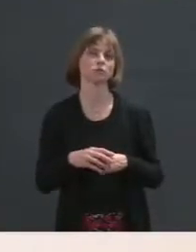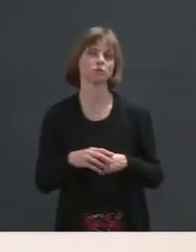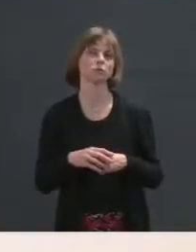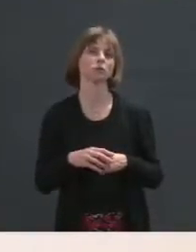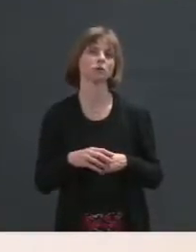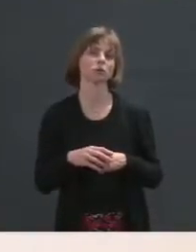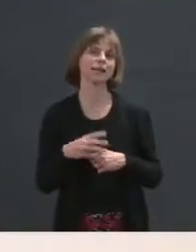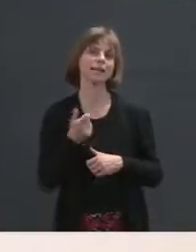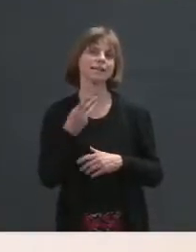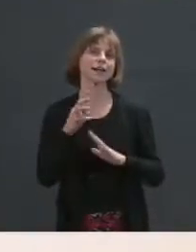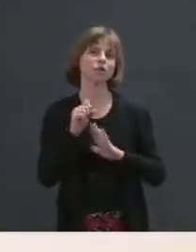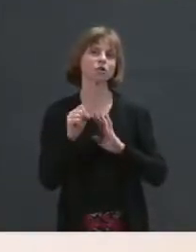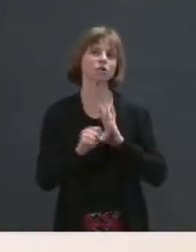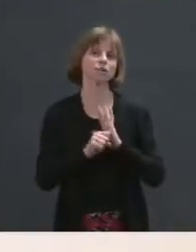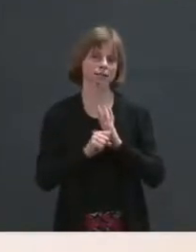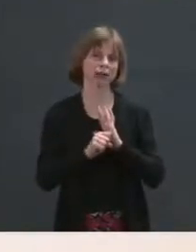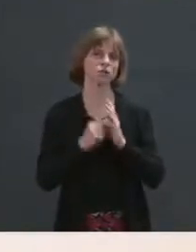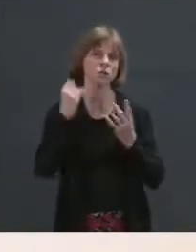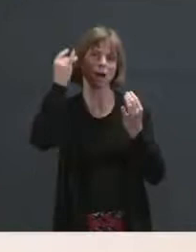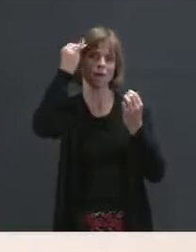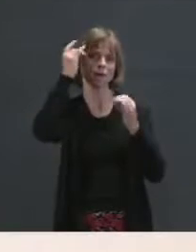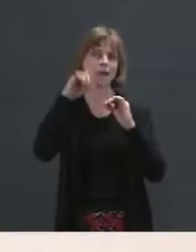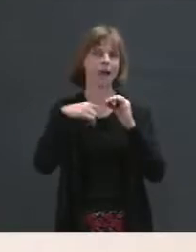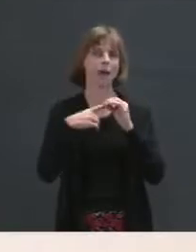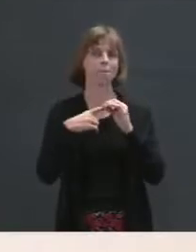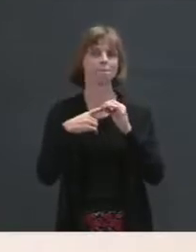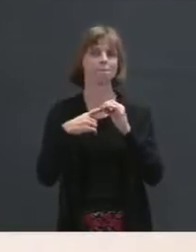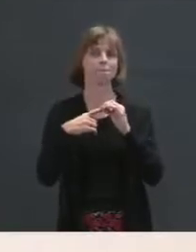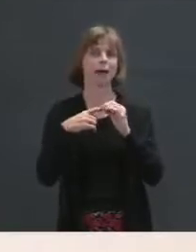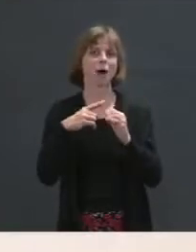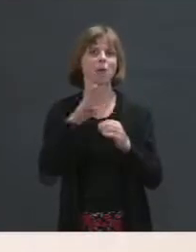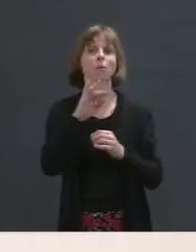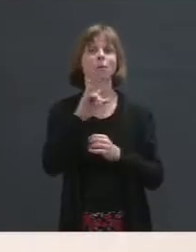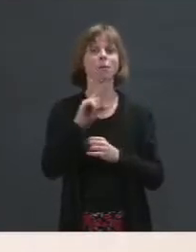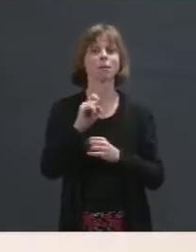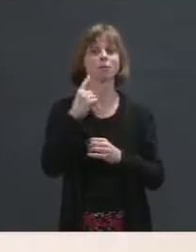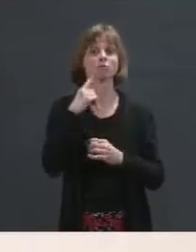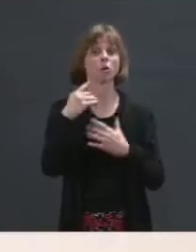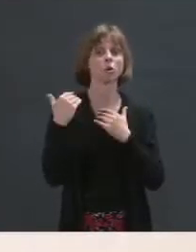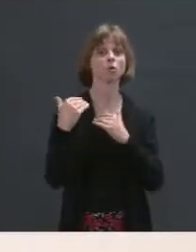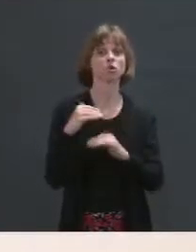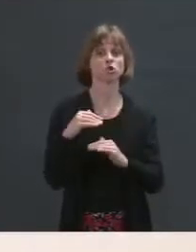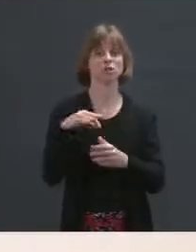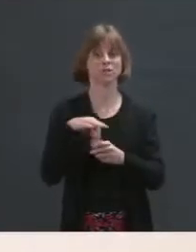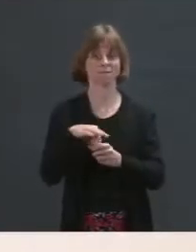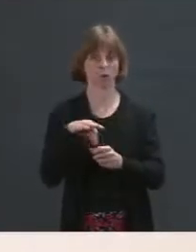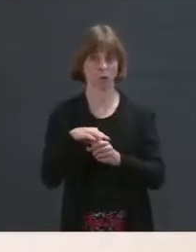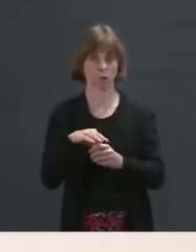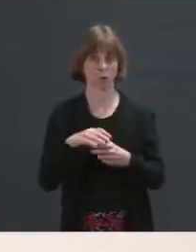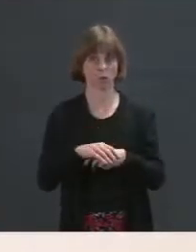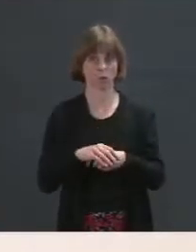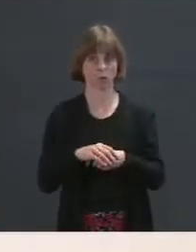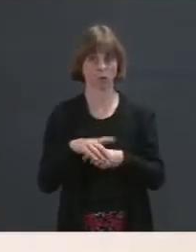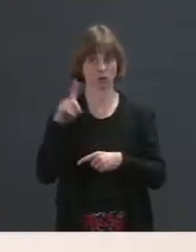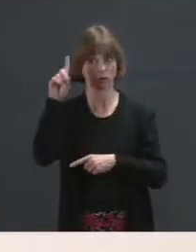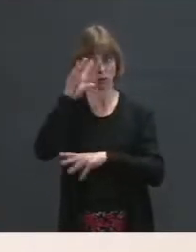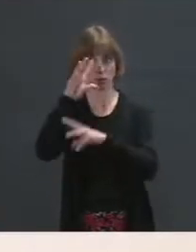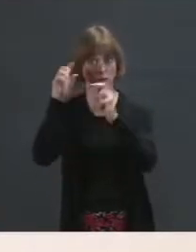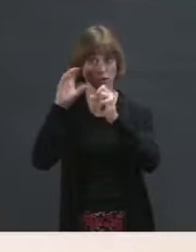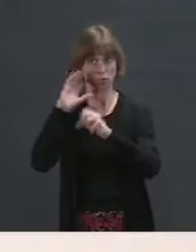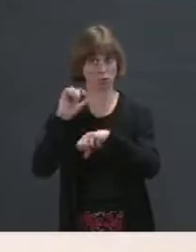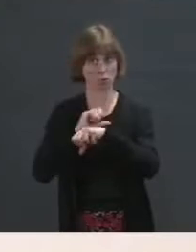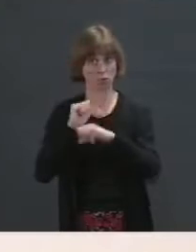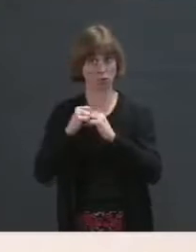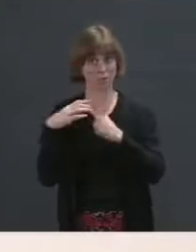several states consider bills to restrict voting rights, or restrict voting. Is the administration willing to work with Congress to pass legislation